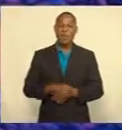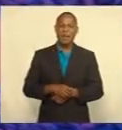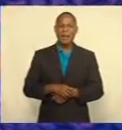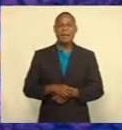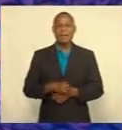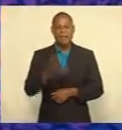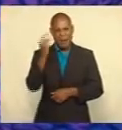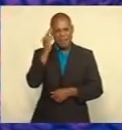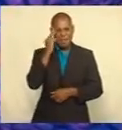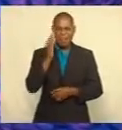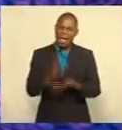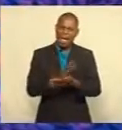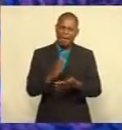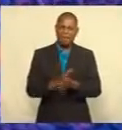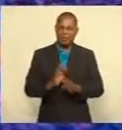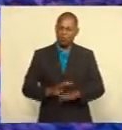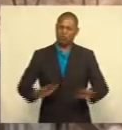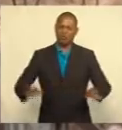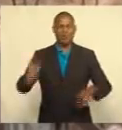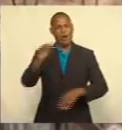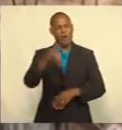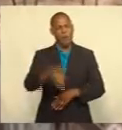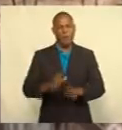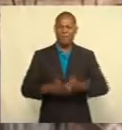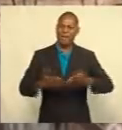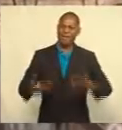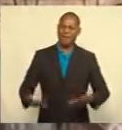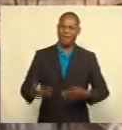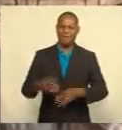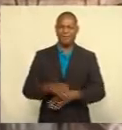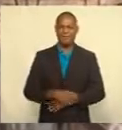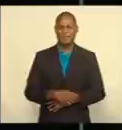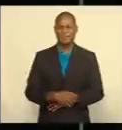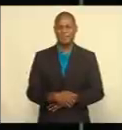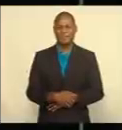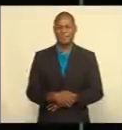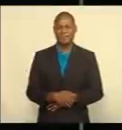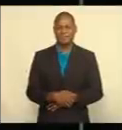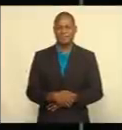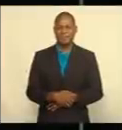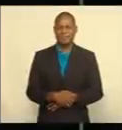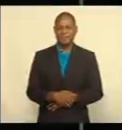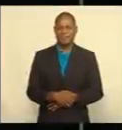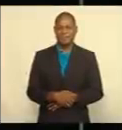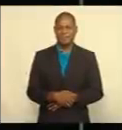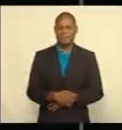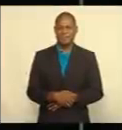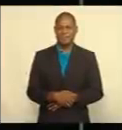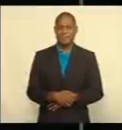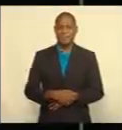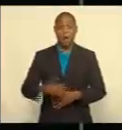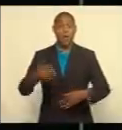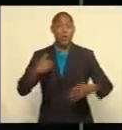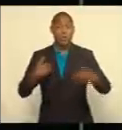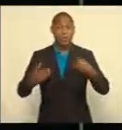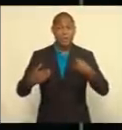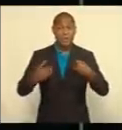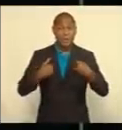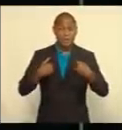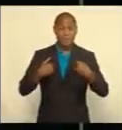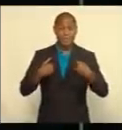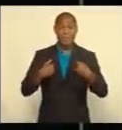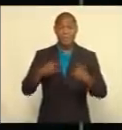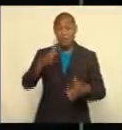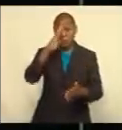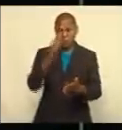home and safe during such times. Kelly Vadala, FBC News. And University of the South Pacific students who were